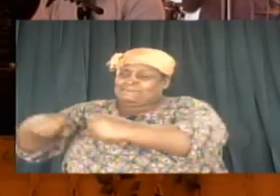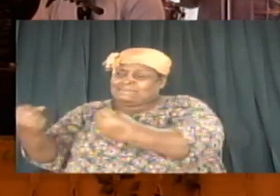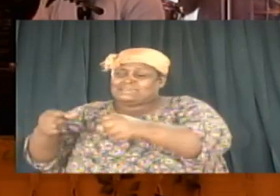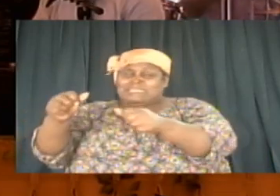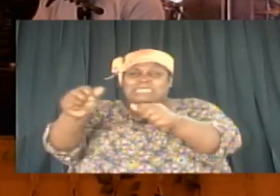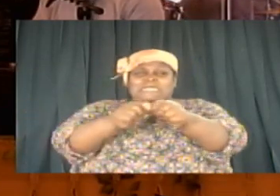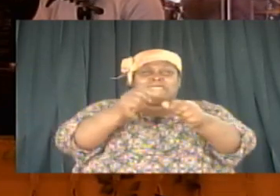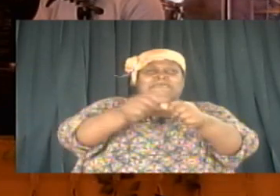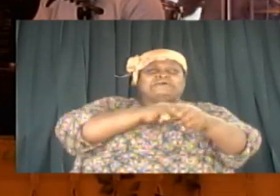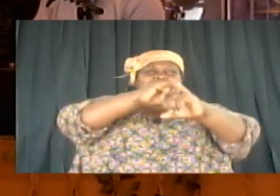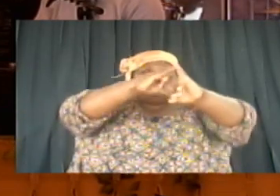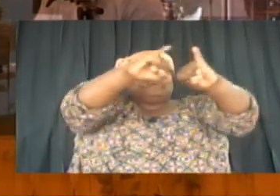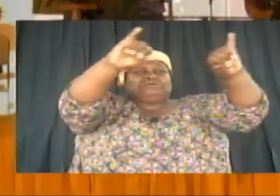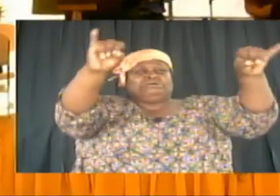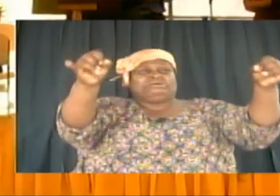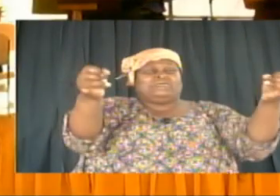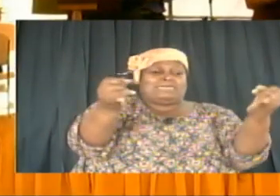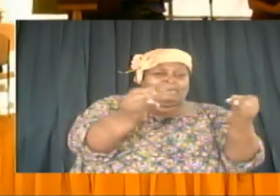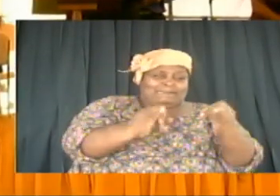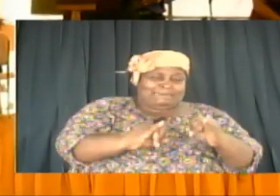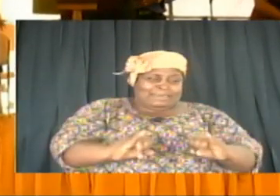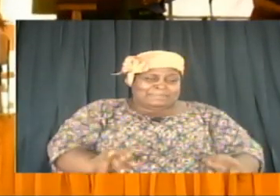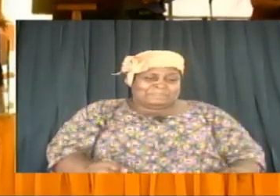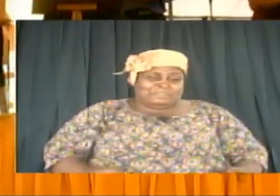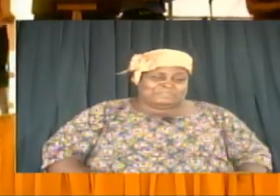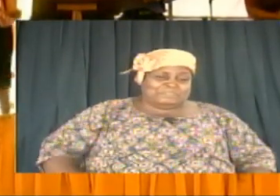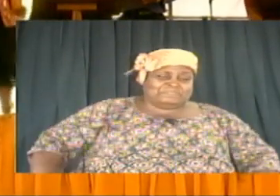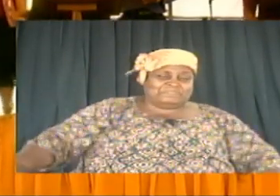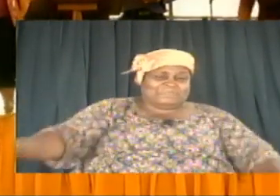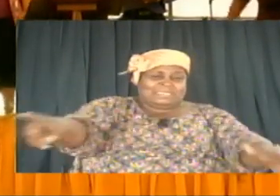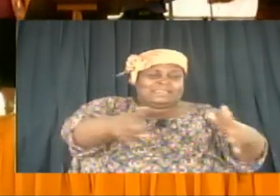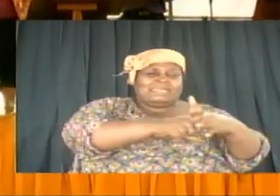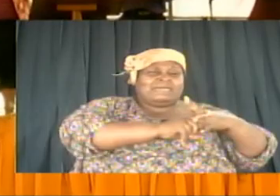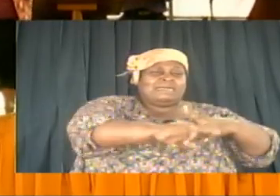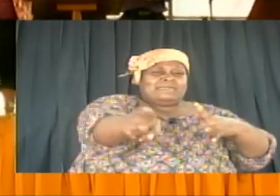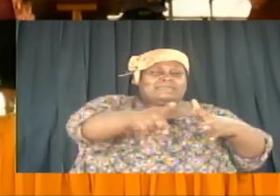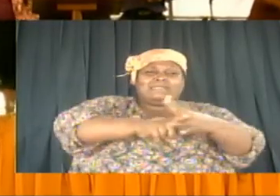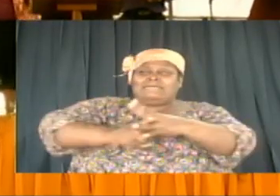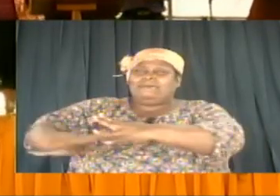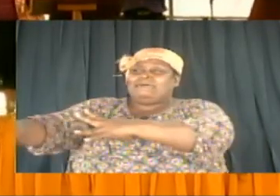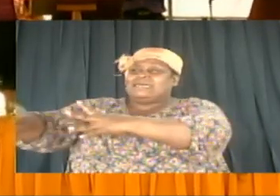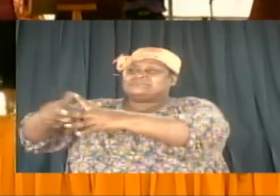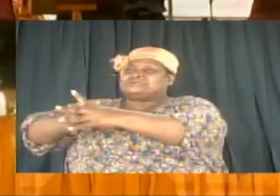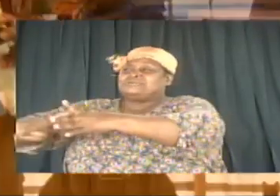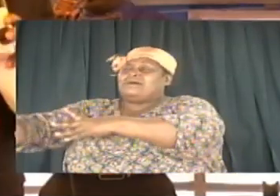Every eye bow. Hallelujah. How spoke of before.